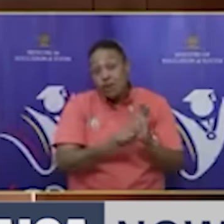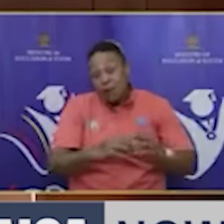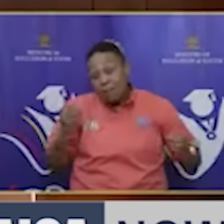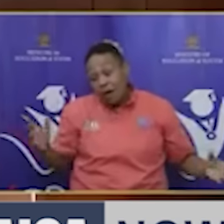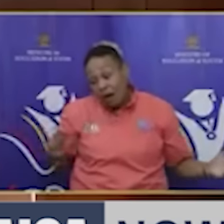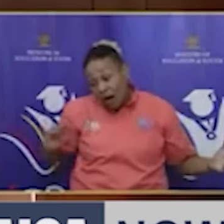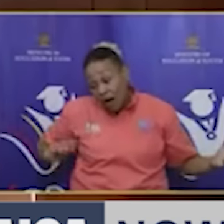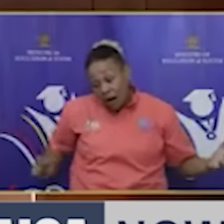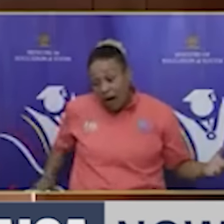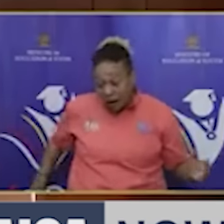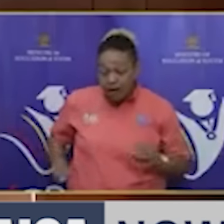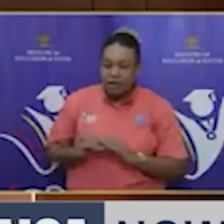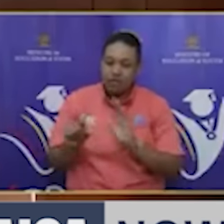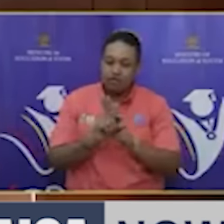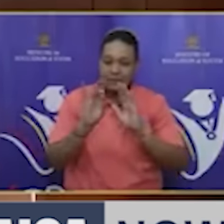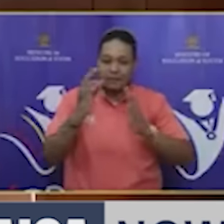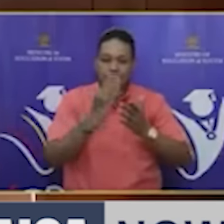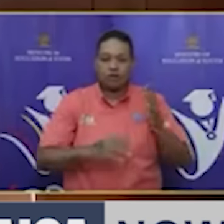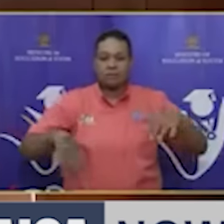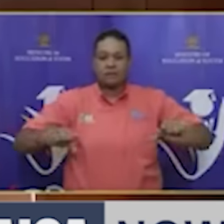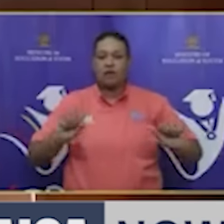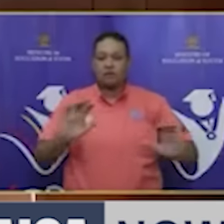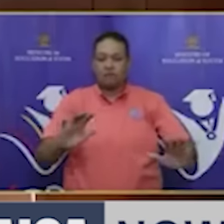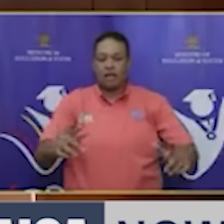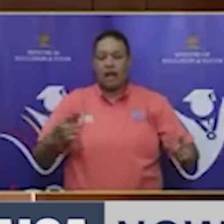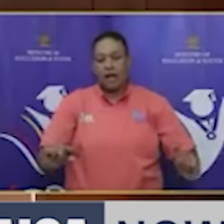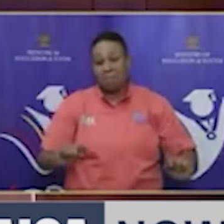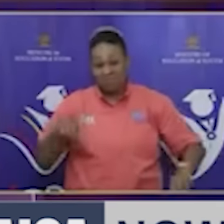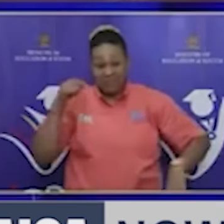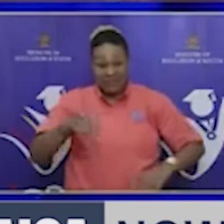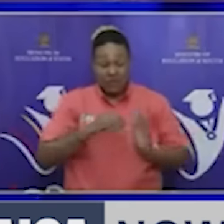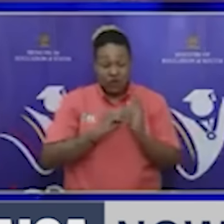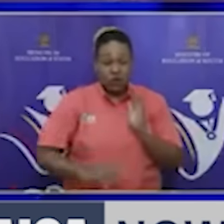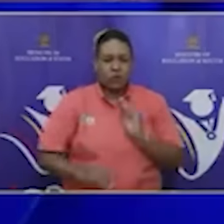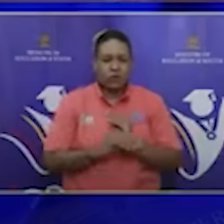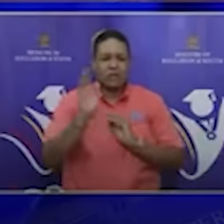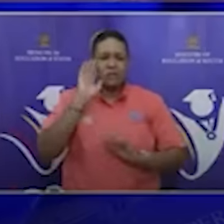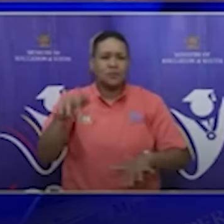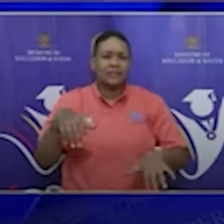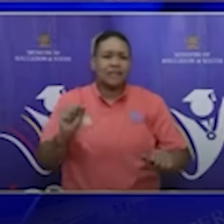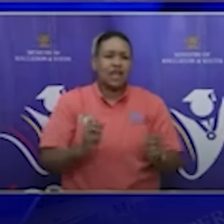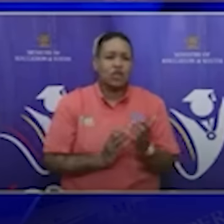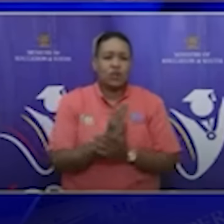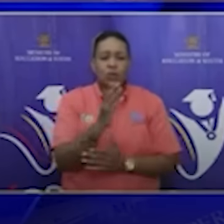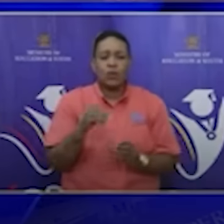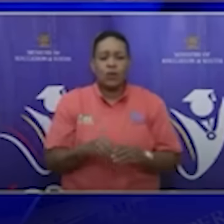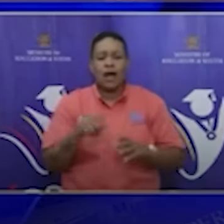are currently undertaking. These students will be taken